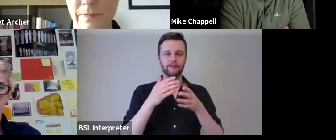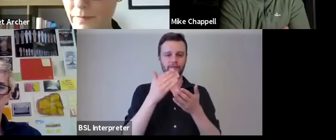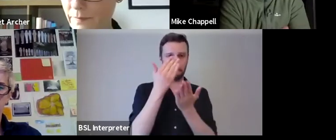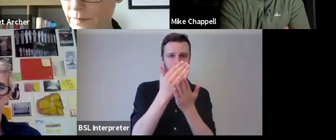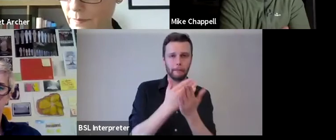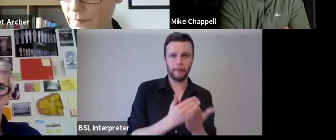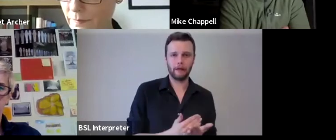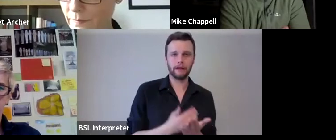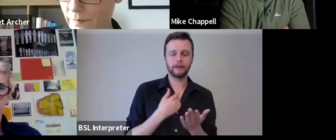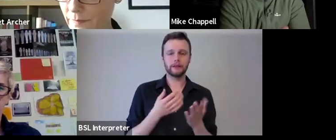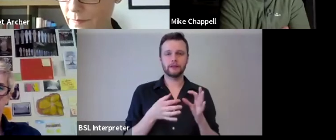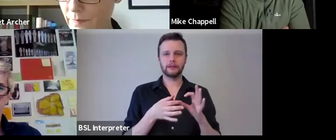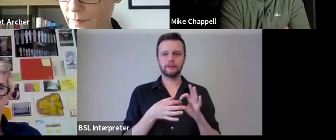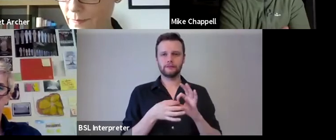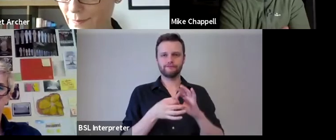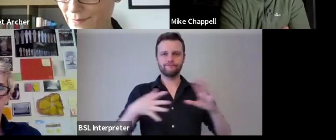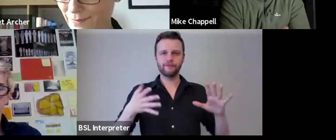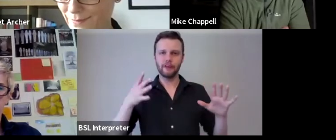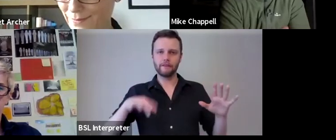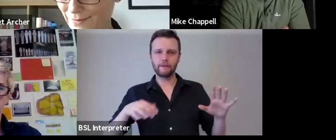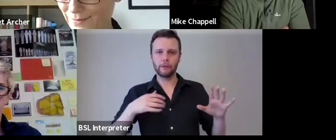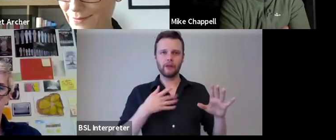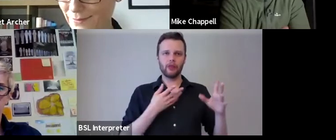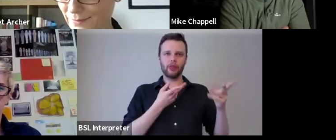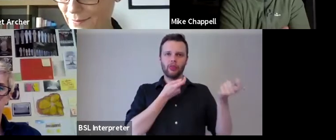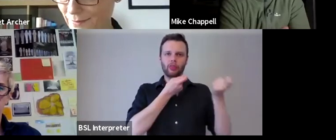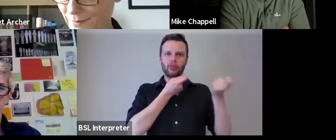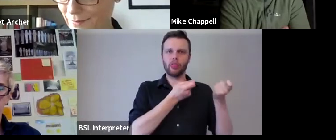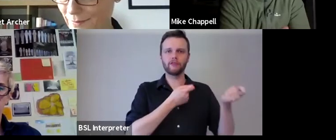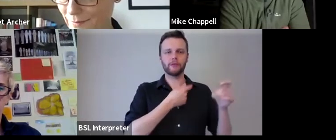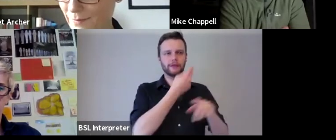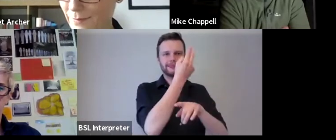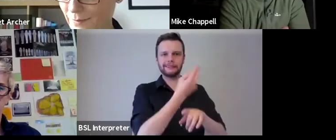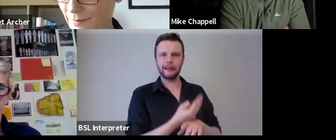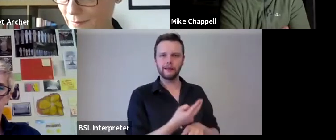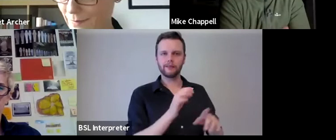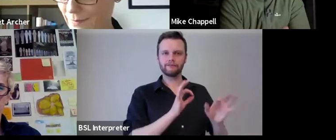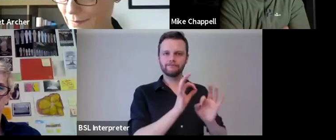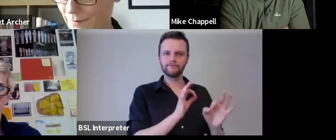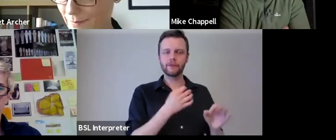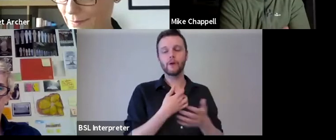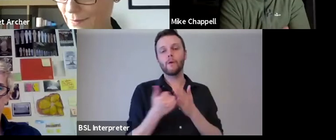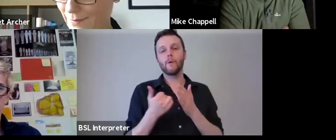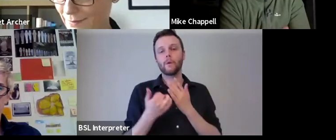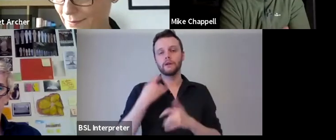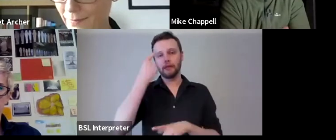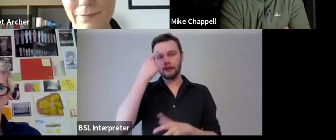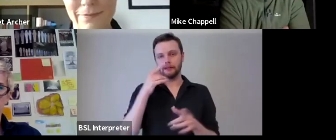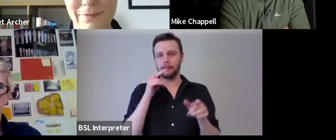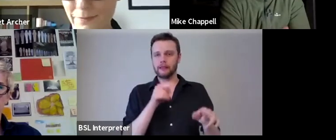to liberate itself from the tyranny of the designer or the artist. And that's why it always takes these sort of